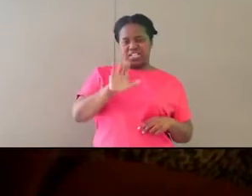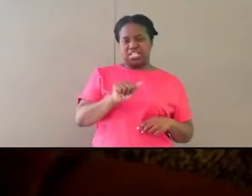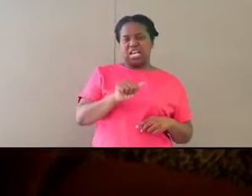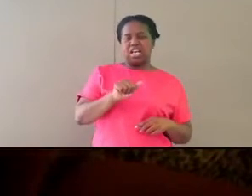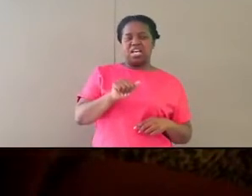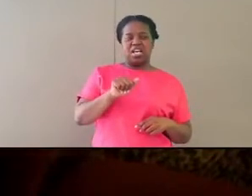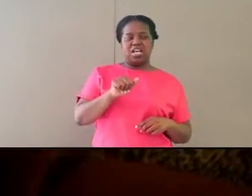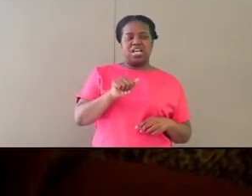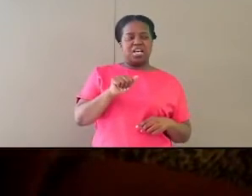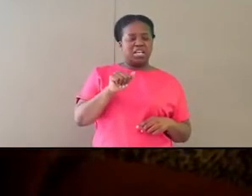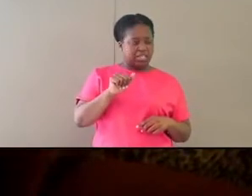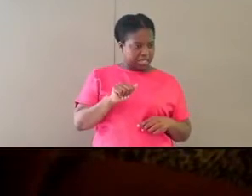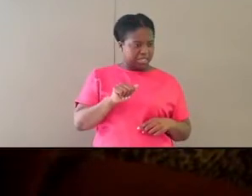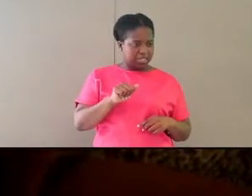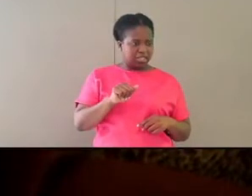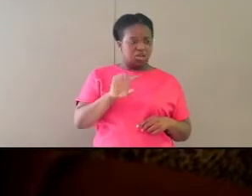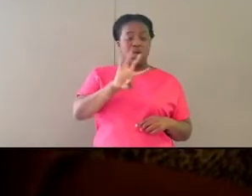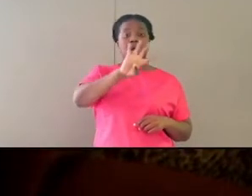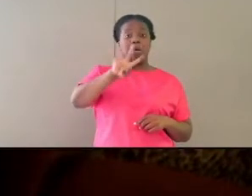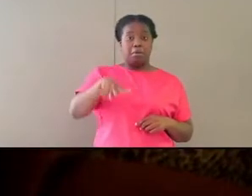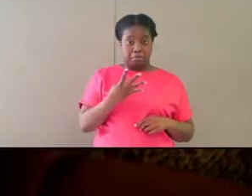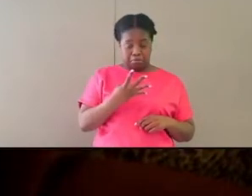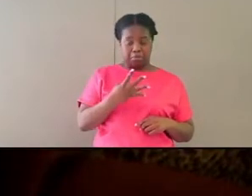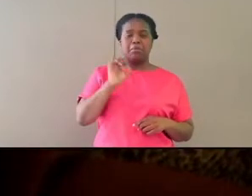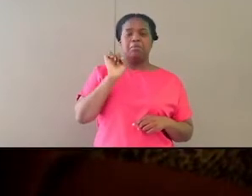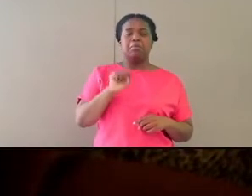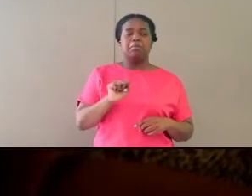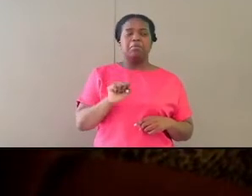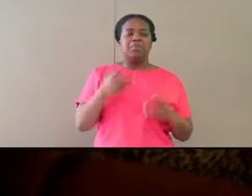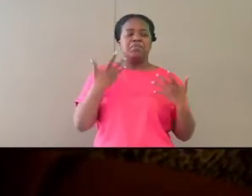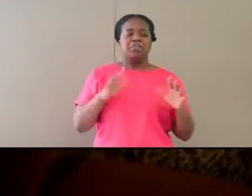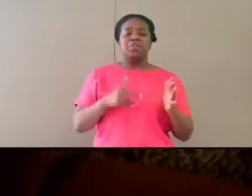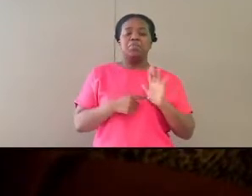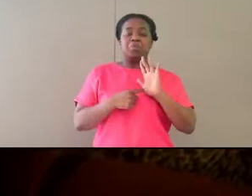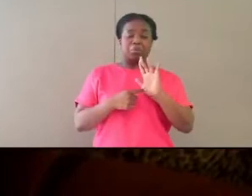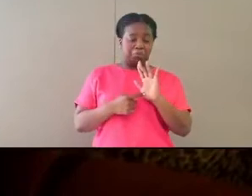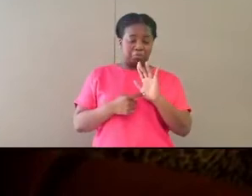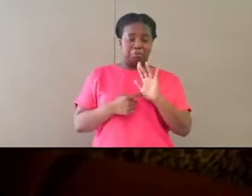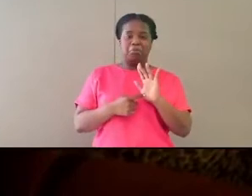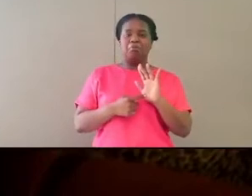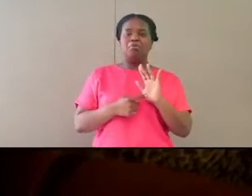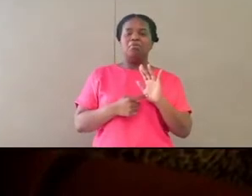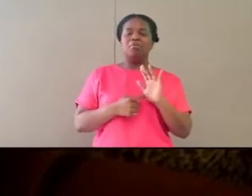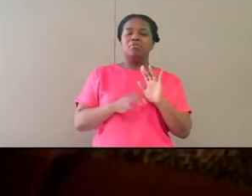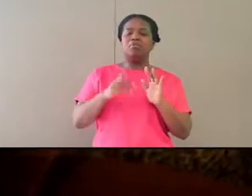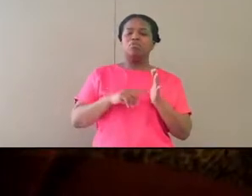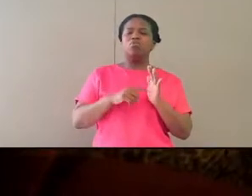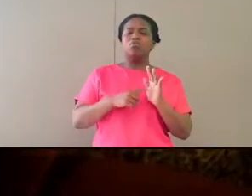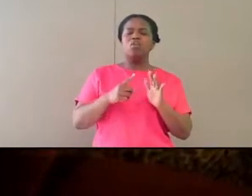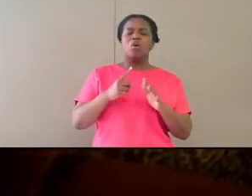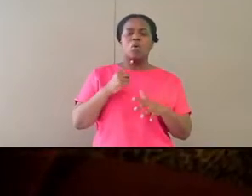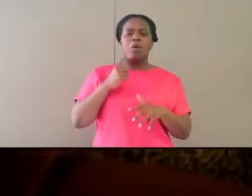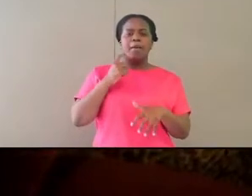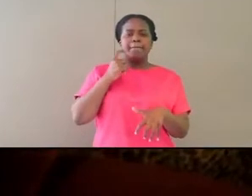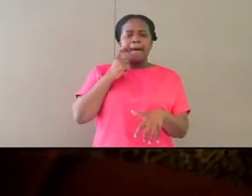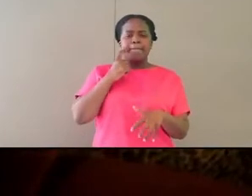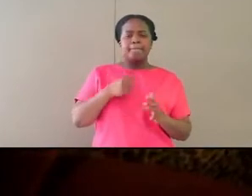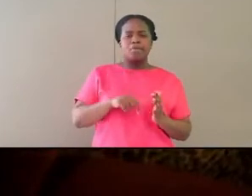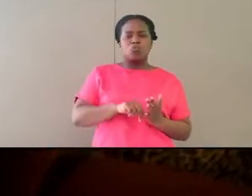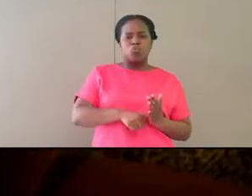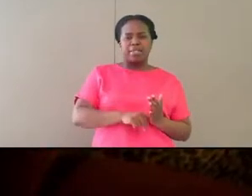We've done a bit of modeling on a maternity support grant, which has shown that just in this